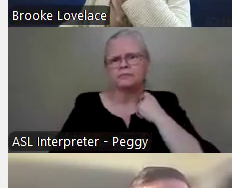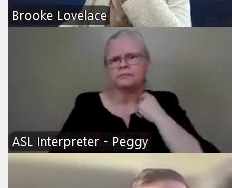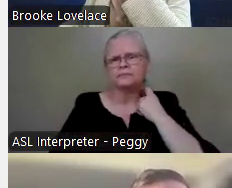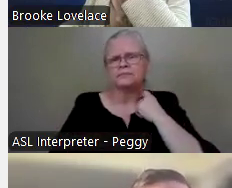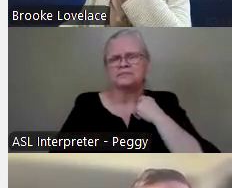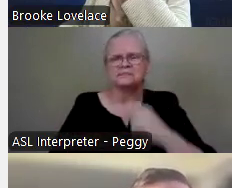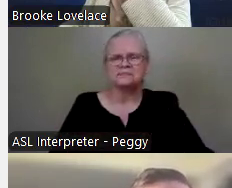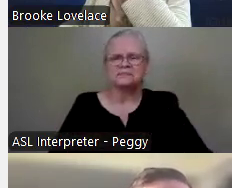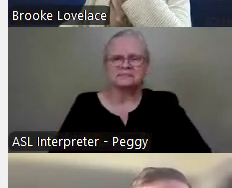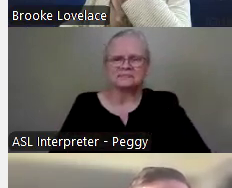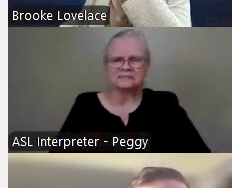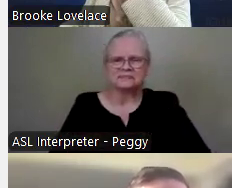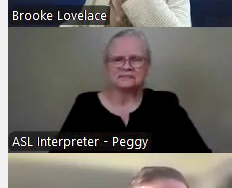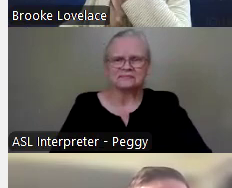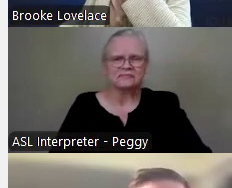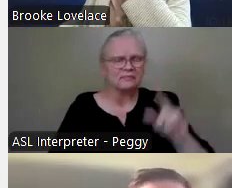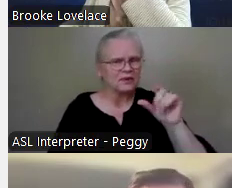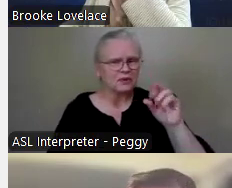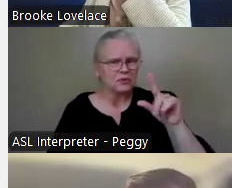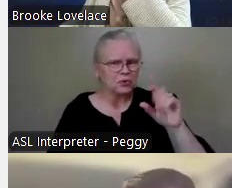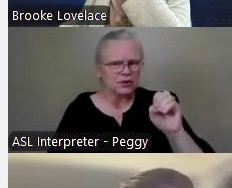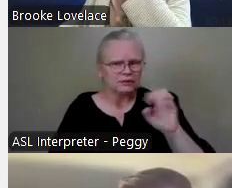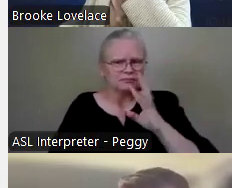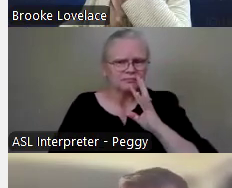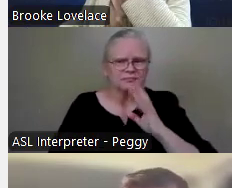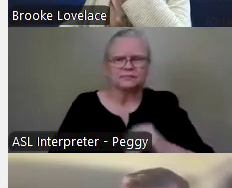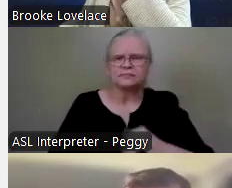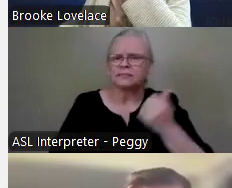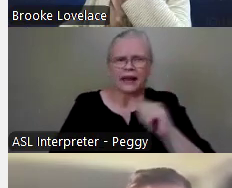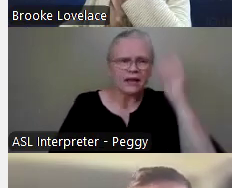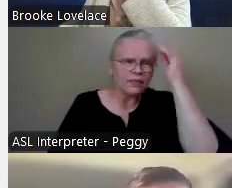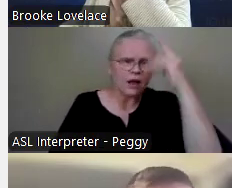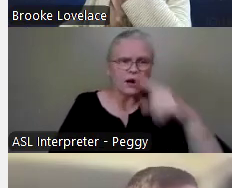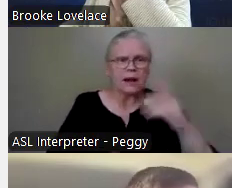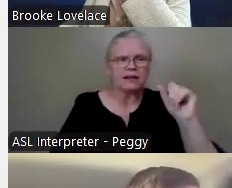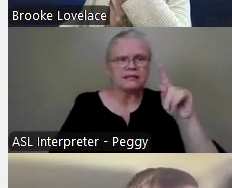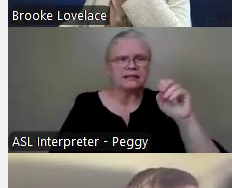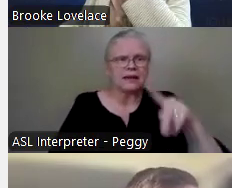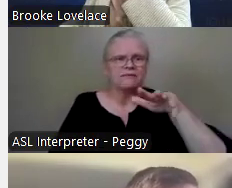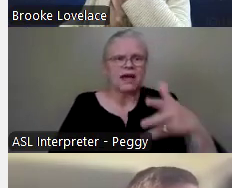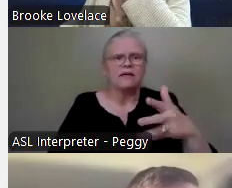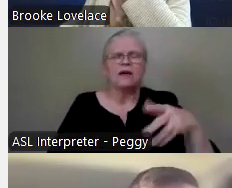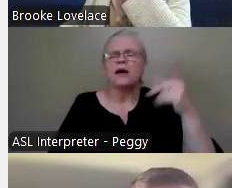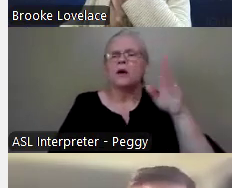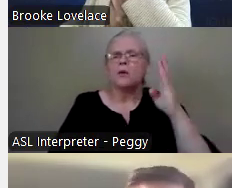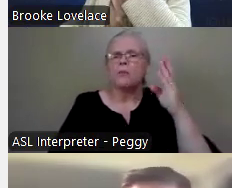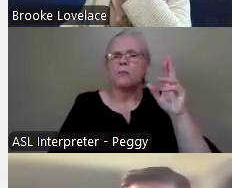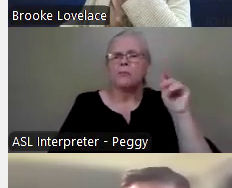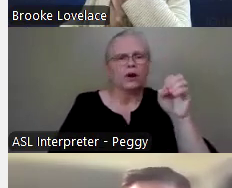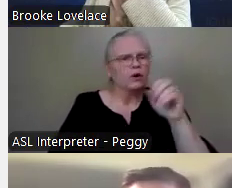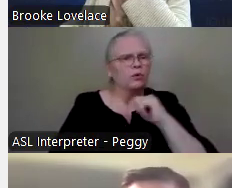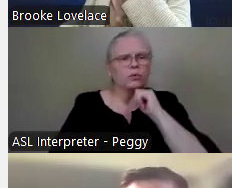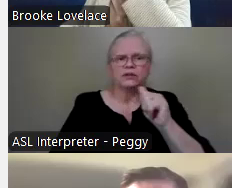Okay, so what about anybody have any thoughts on step 5? So Brooke mentioned we don't